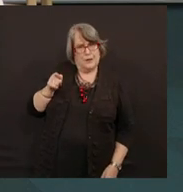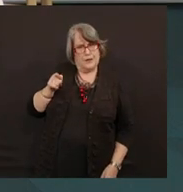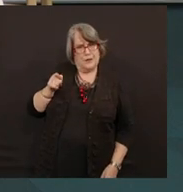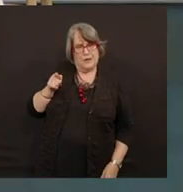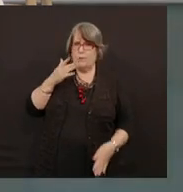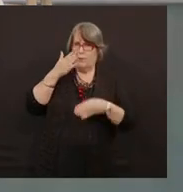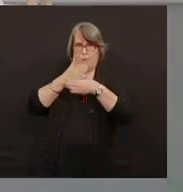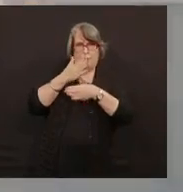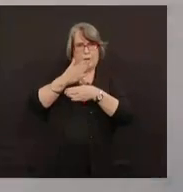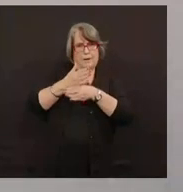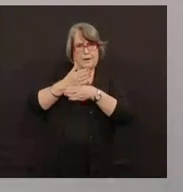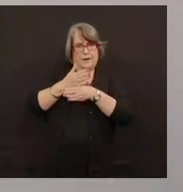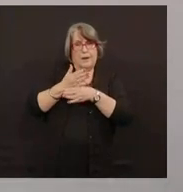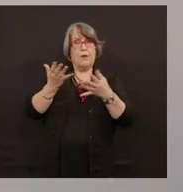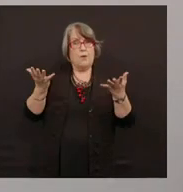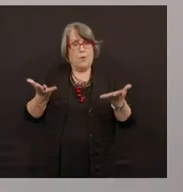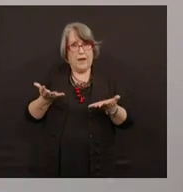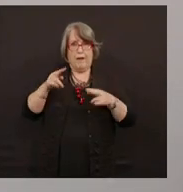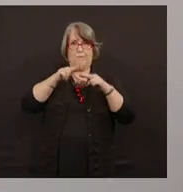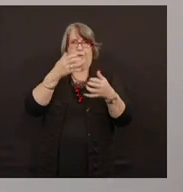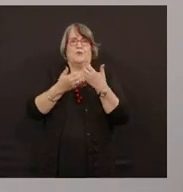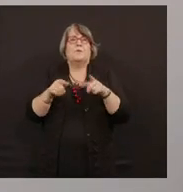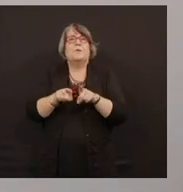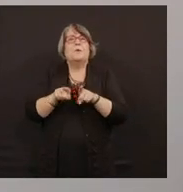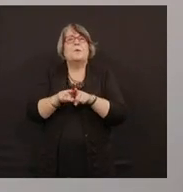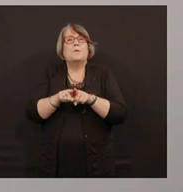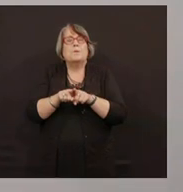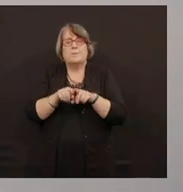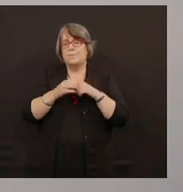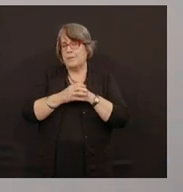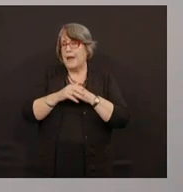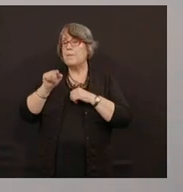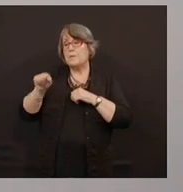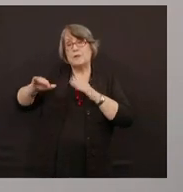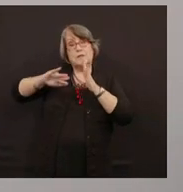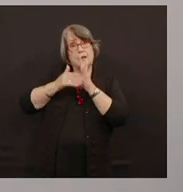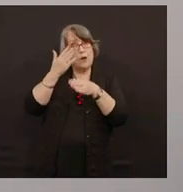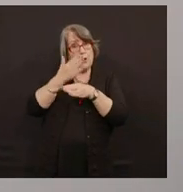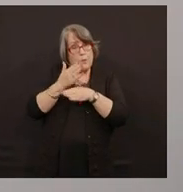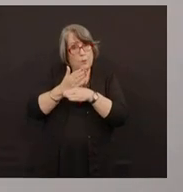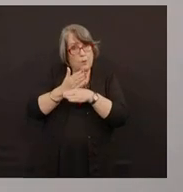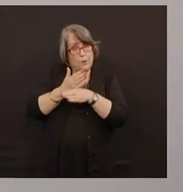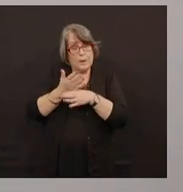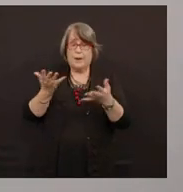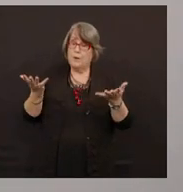has been working at Flinders University, but now is working